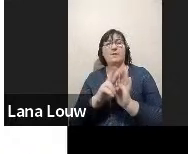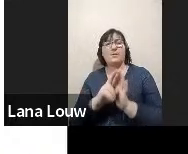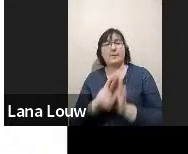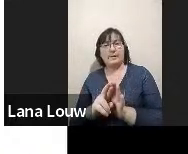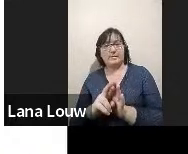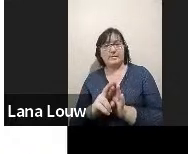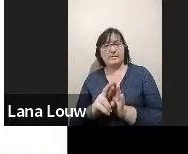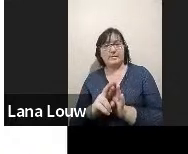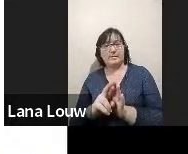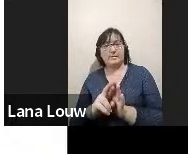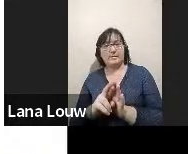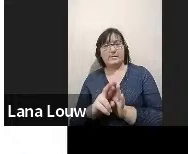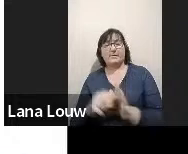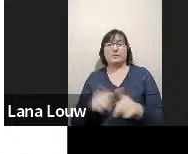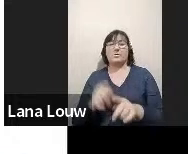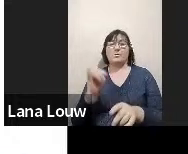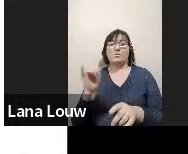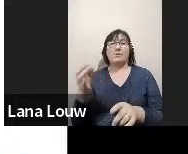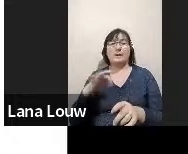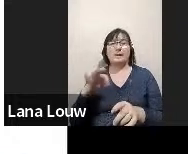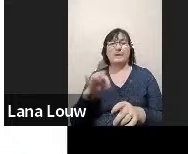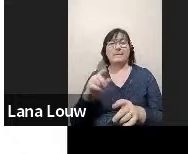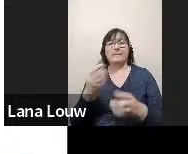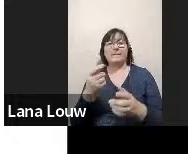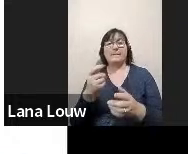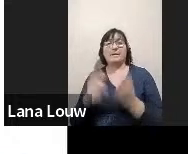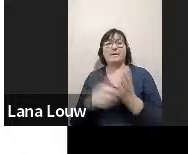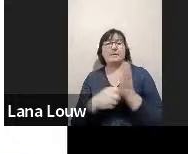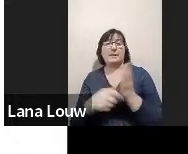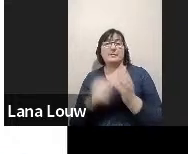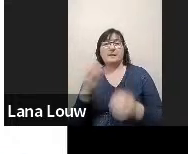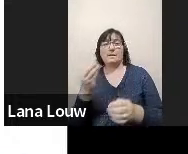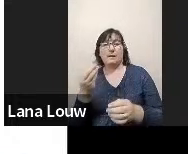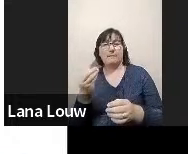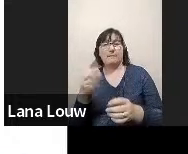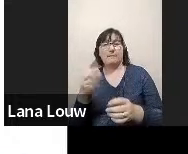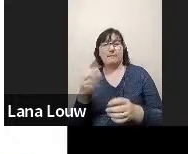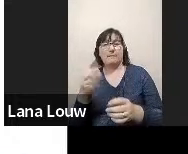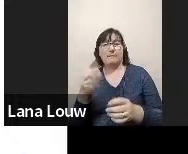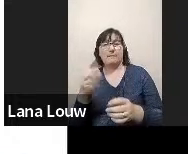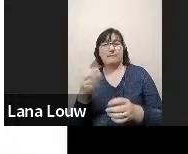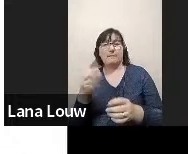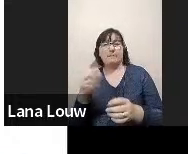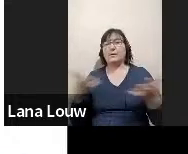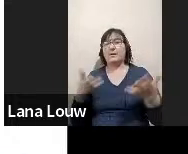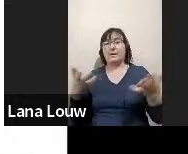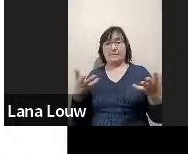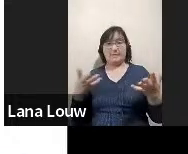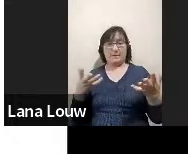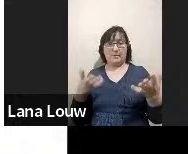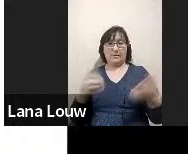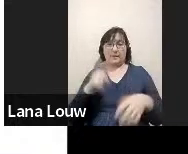the organization or the personal income tax, whatever is being requested.